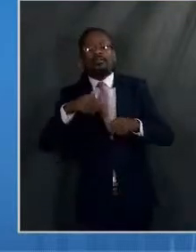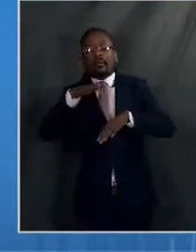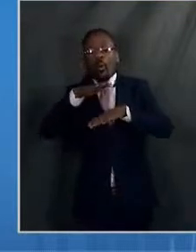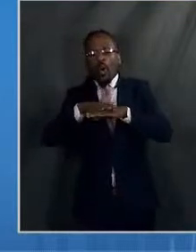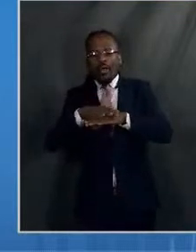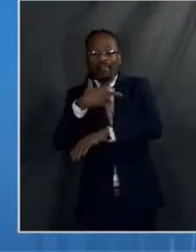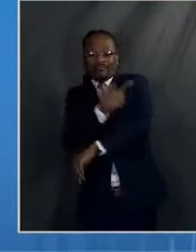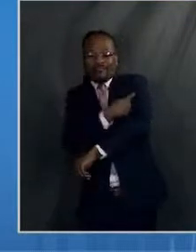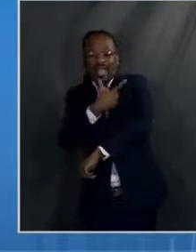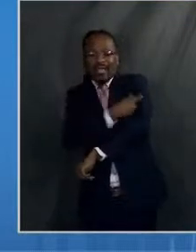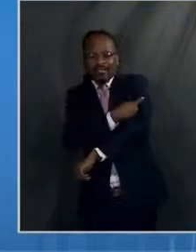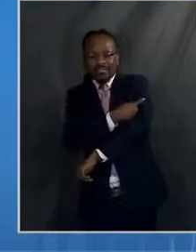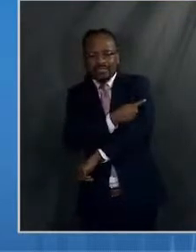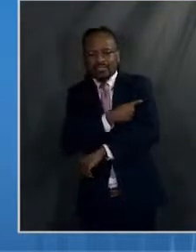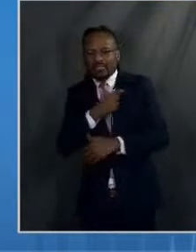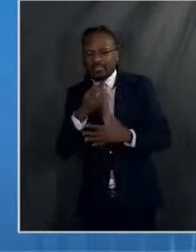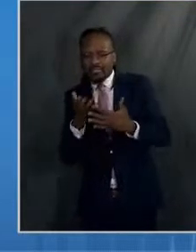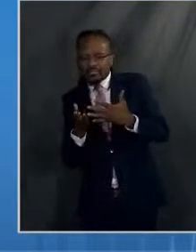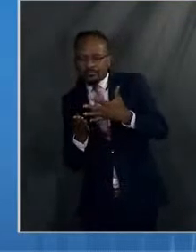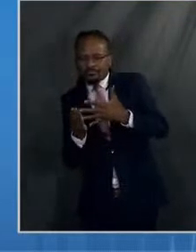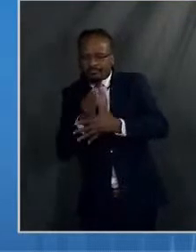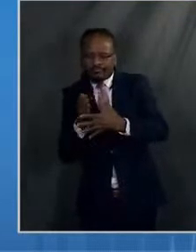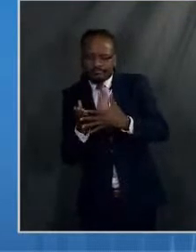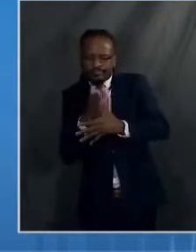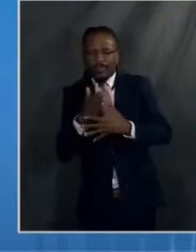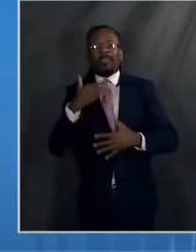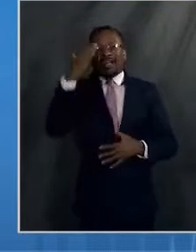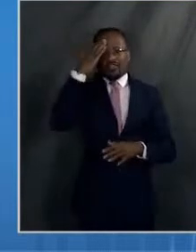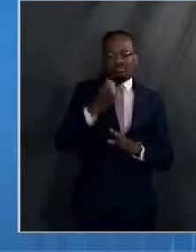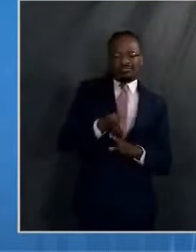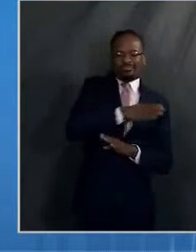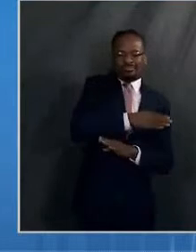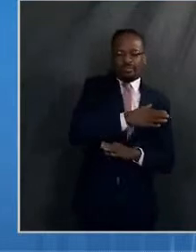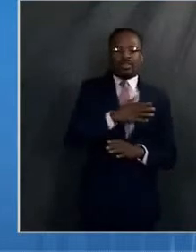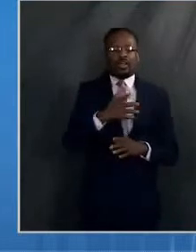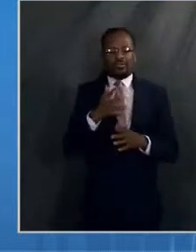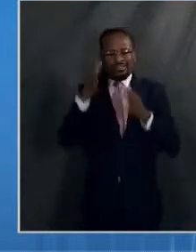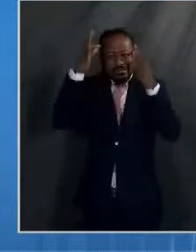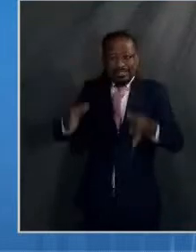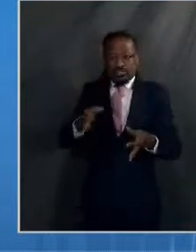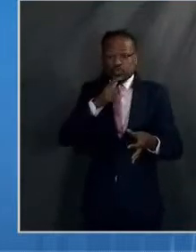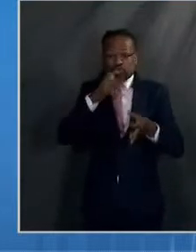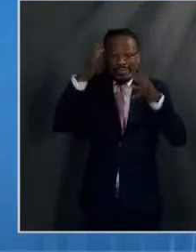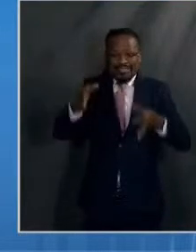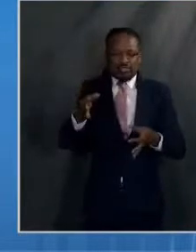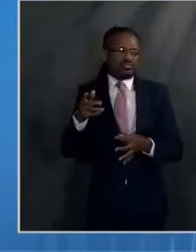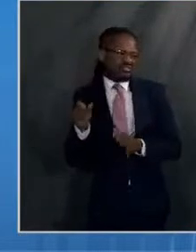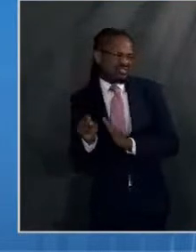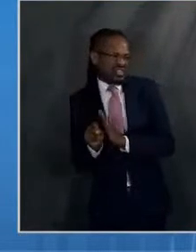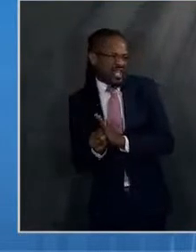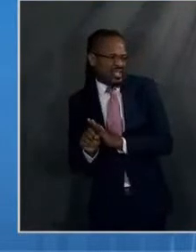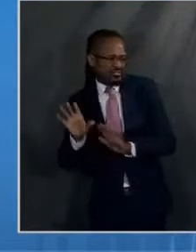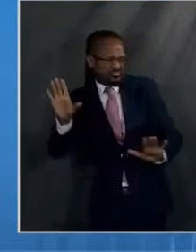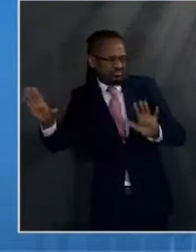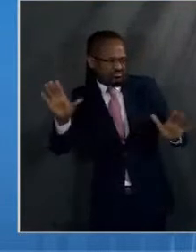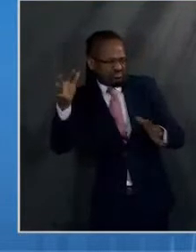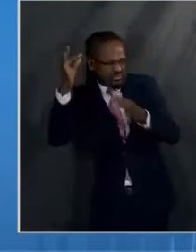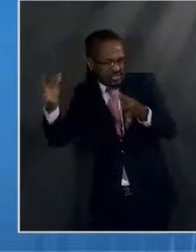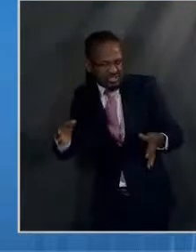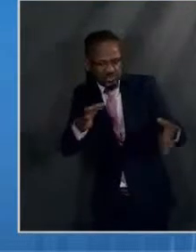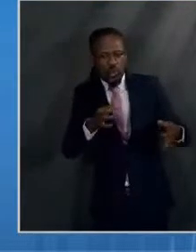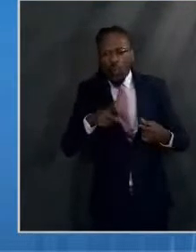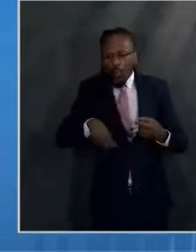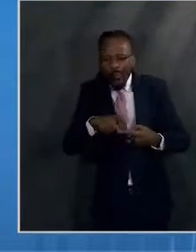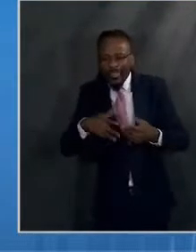I know under the previous administration, this was largely left up to states to decide when they wanted to move to the next levels of